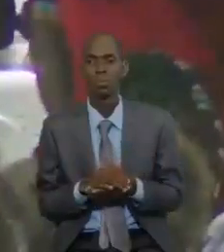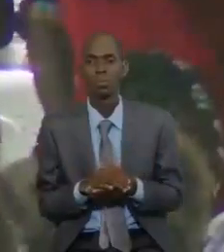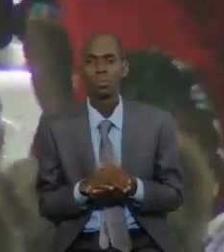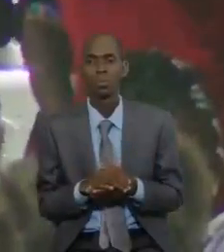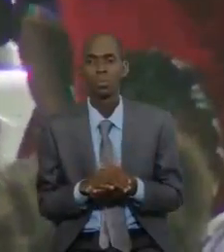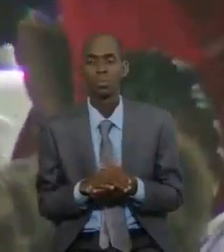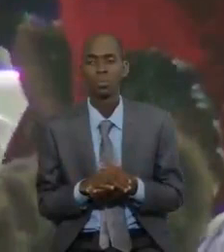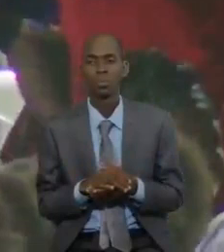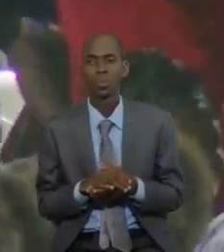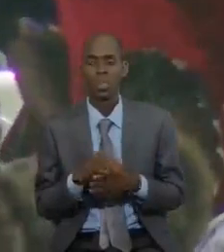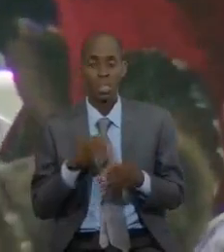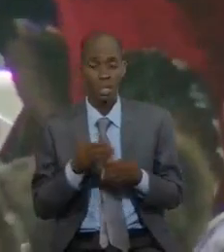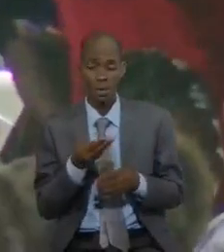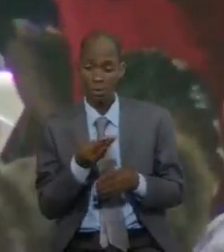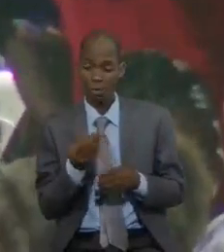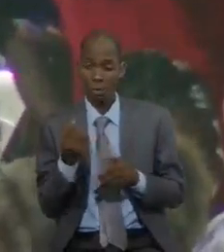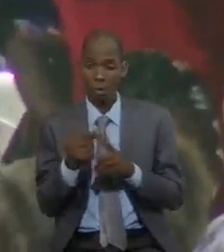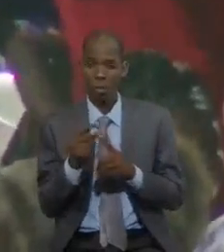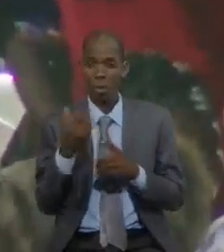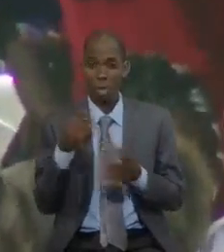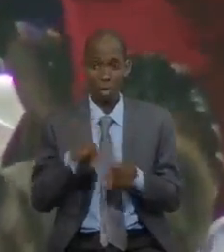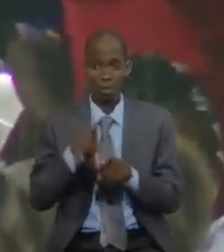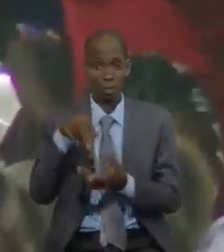In a few sentences, tell the Lord where you're standing.